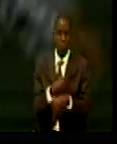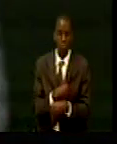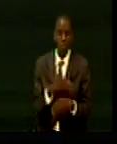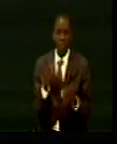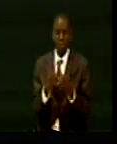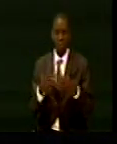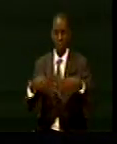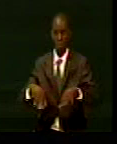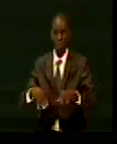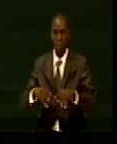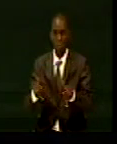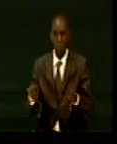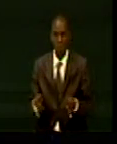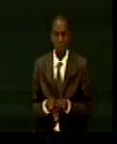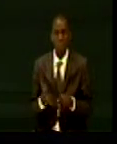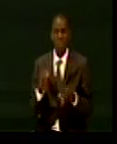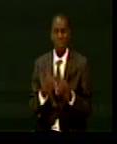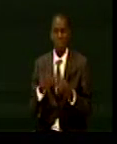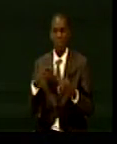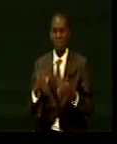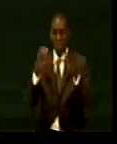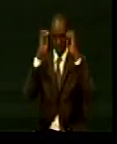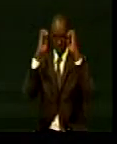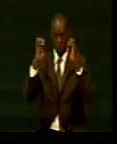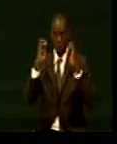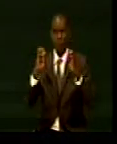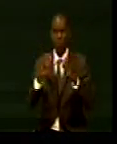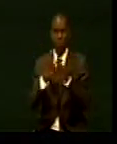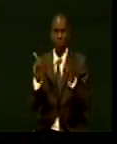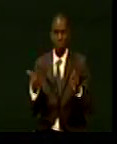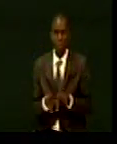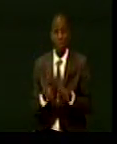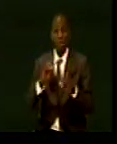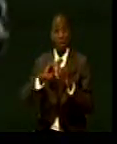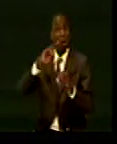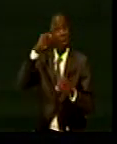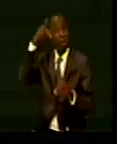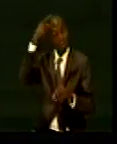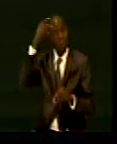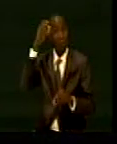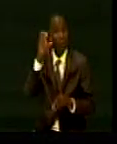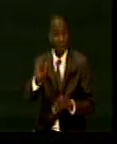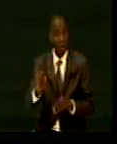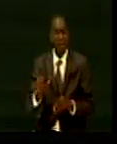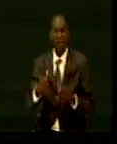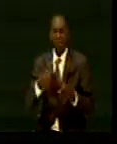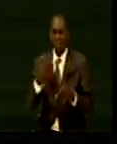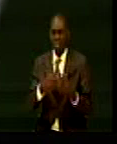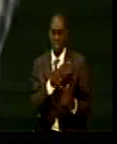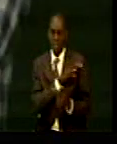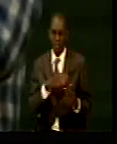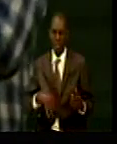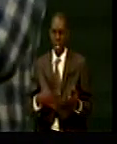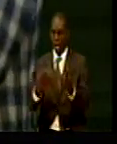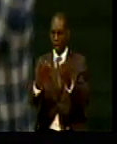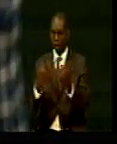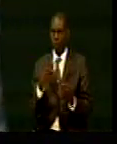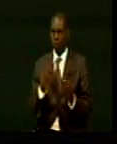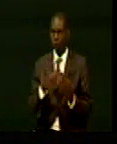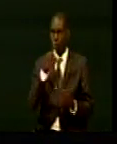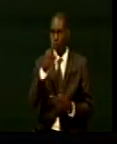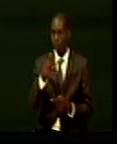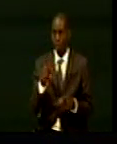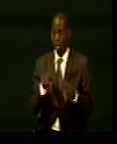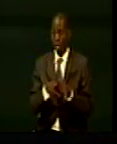the educational system, everywhere, even in politics. And then Christ comes to you. As Christ comes to